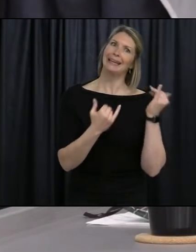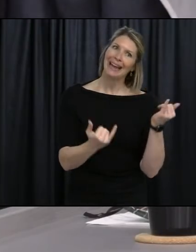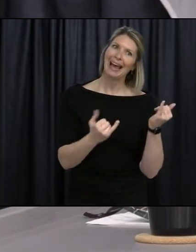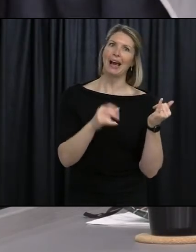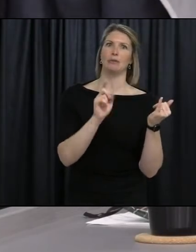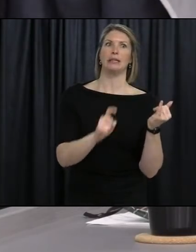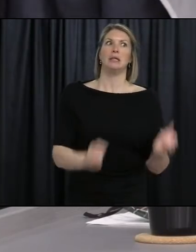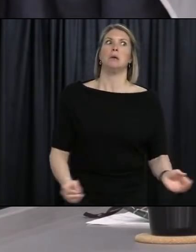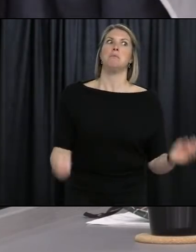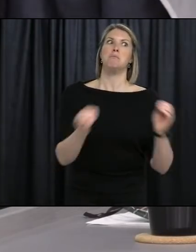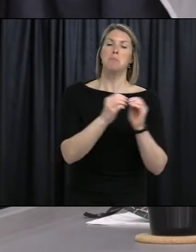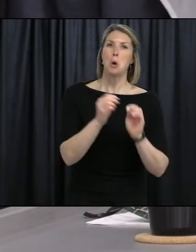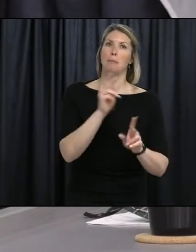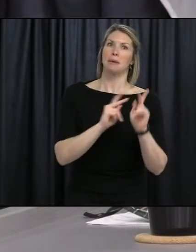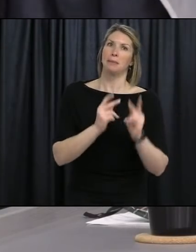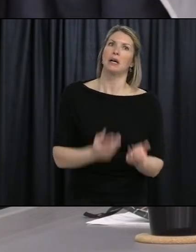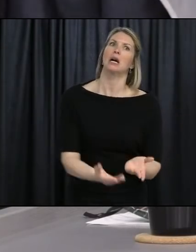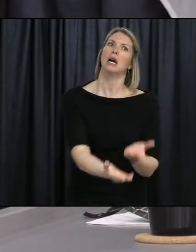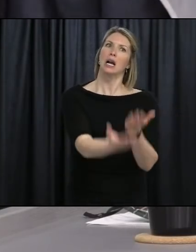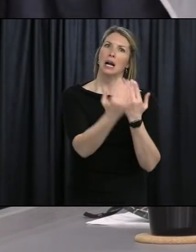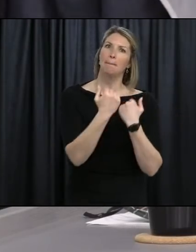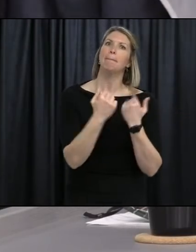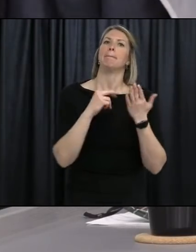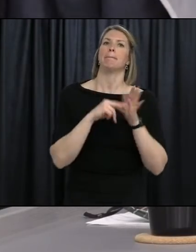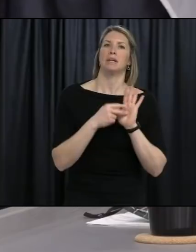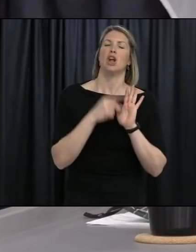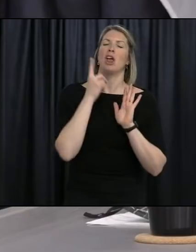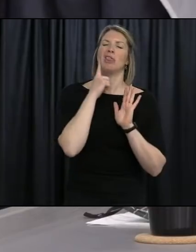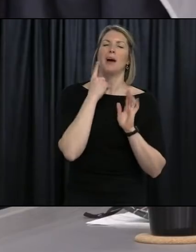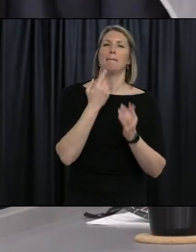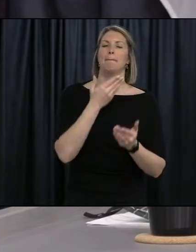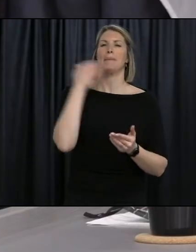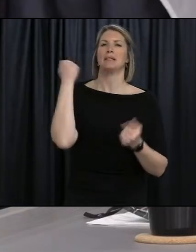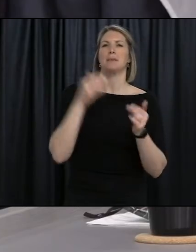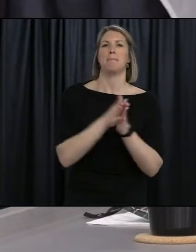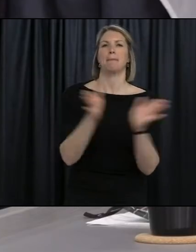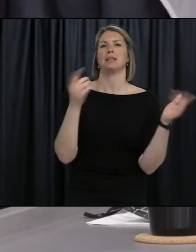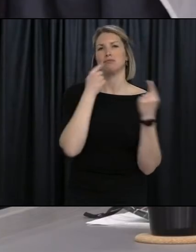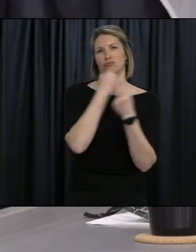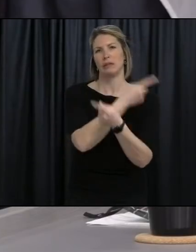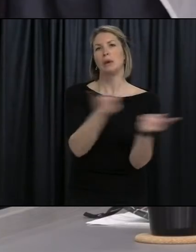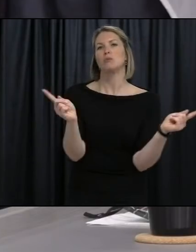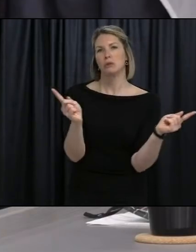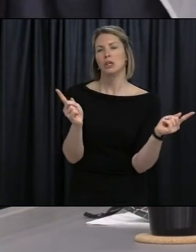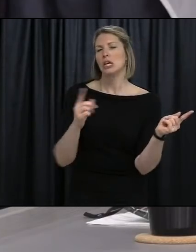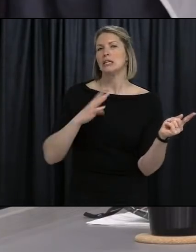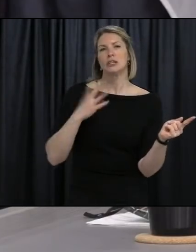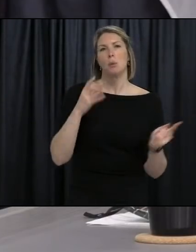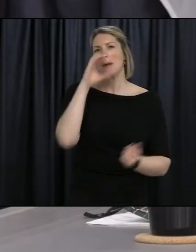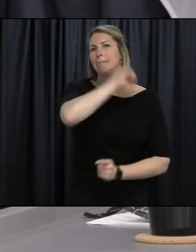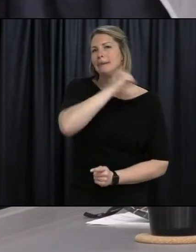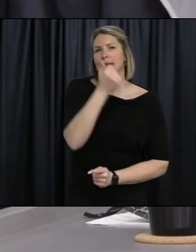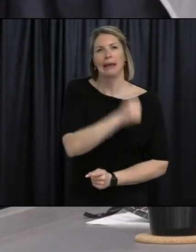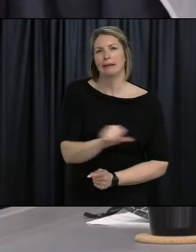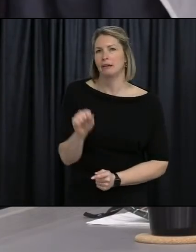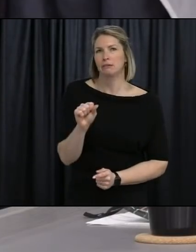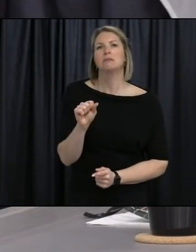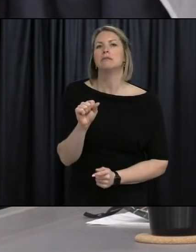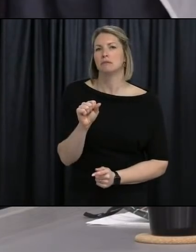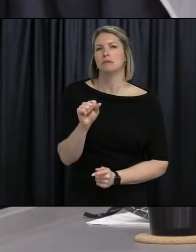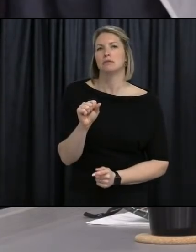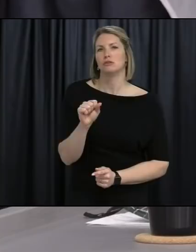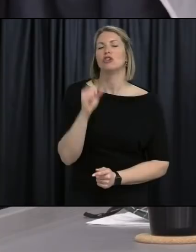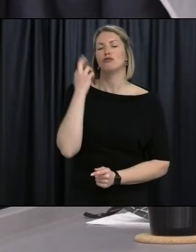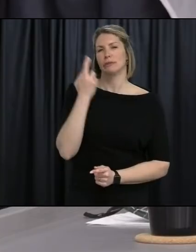gone back, but they are concerned that there would be people who for one reason or another have not quite got an appointment. So hence